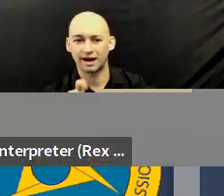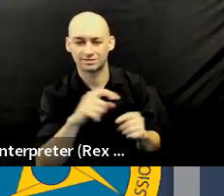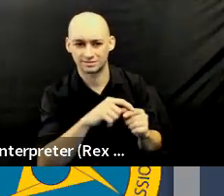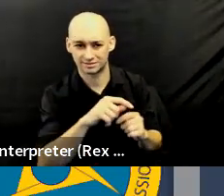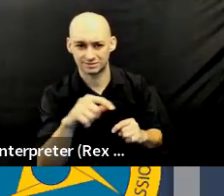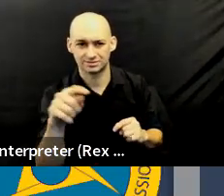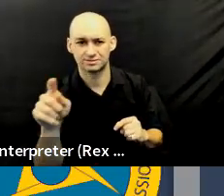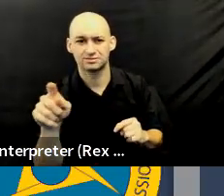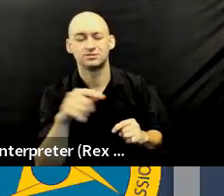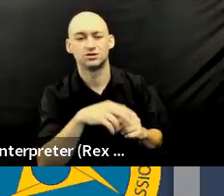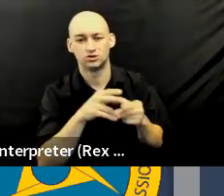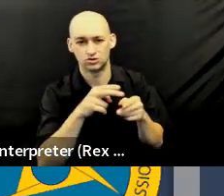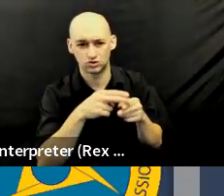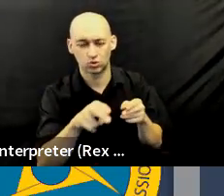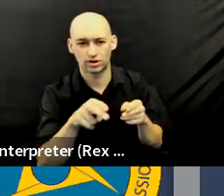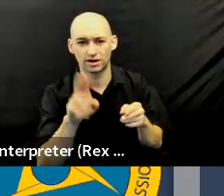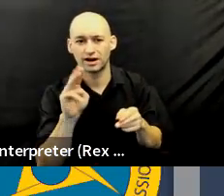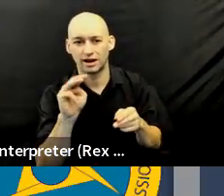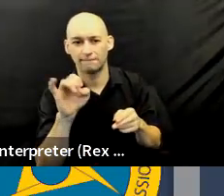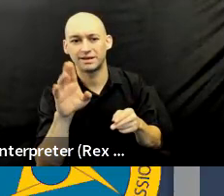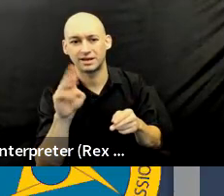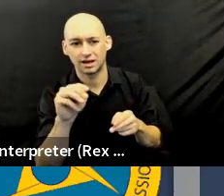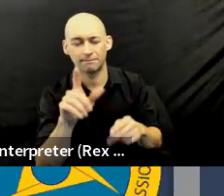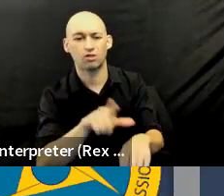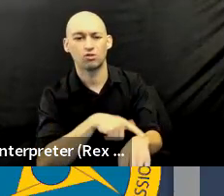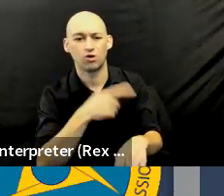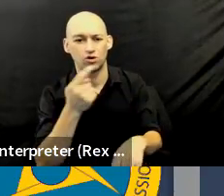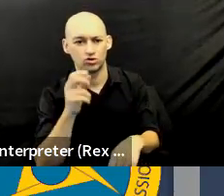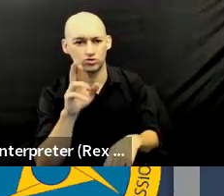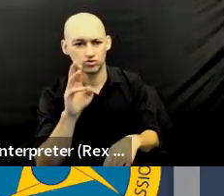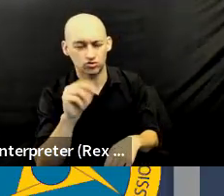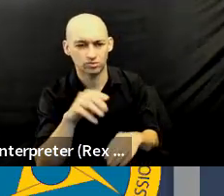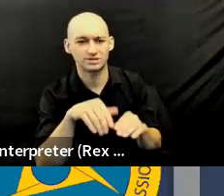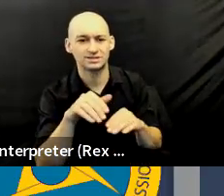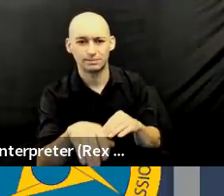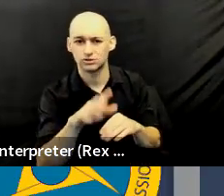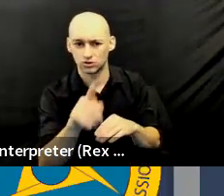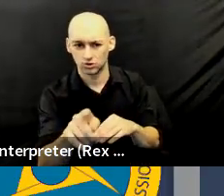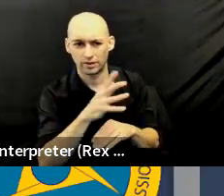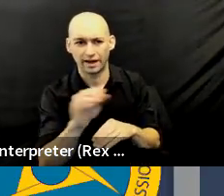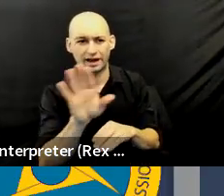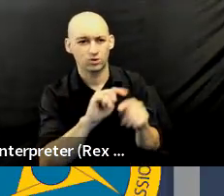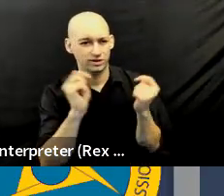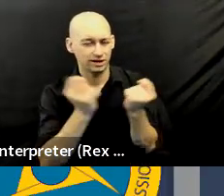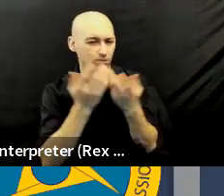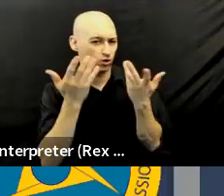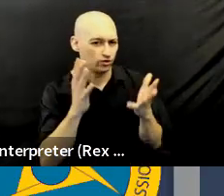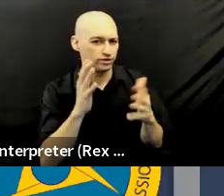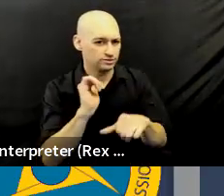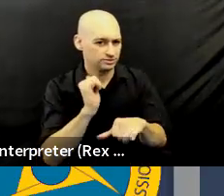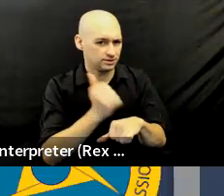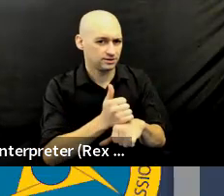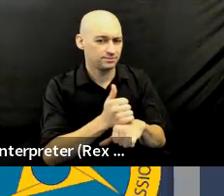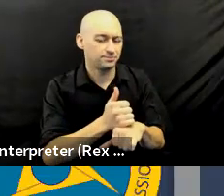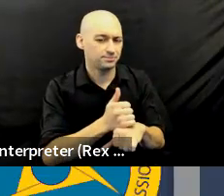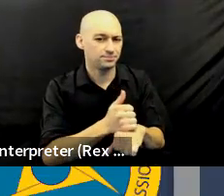short, medium, and long-term steps that you and your wonderful team are already undertaking